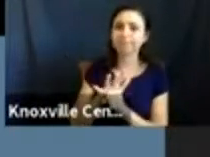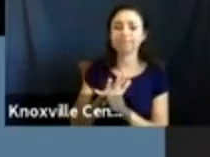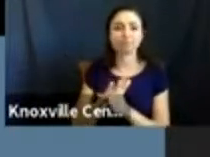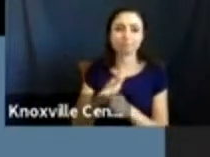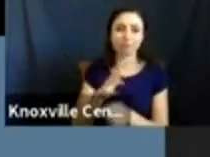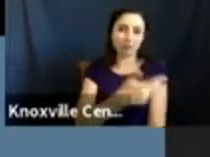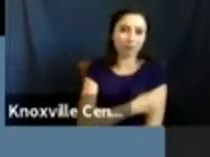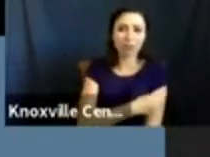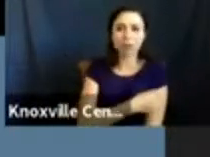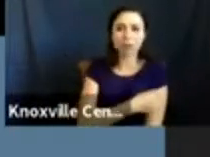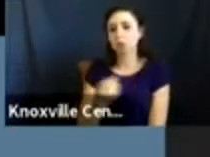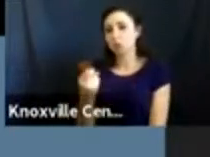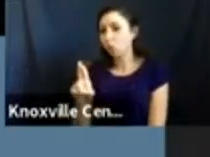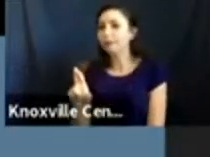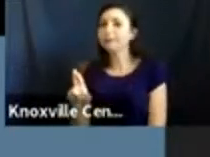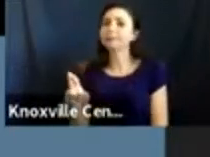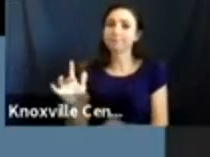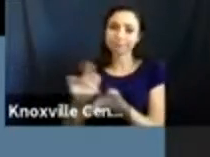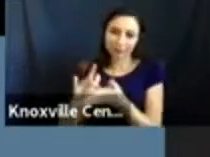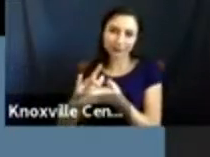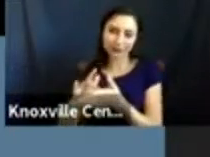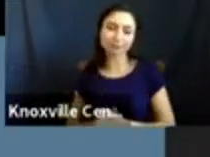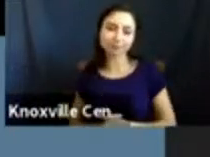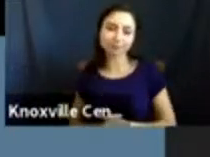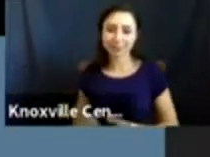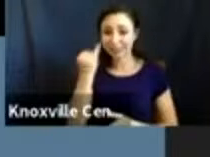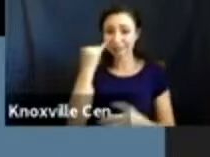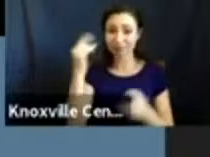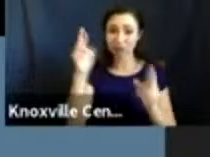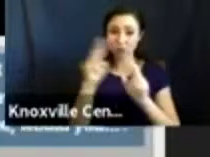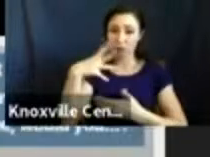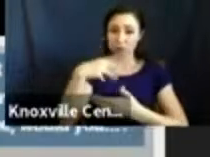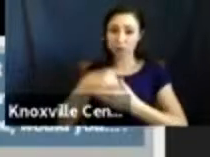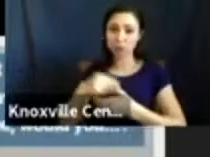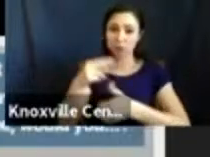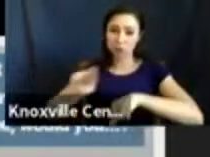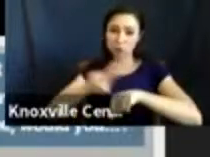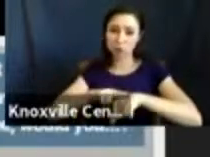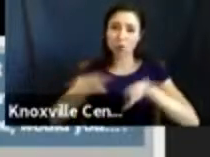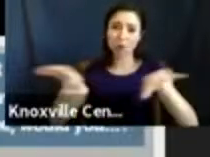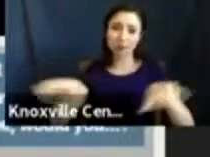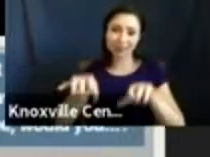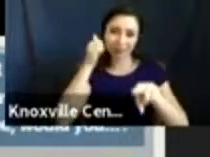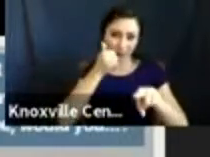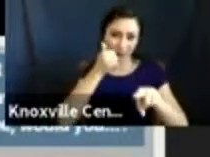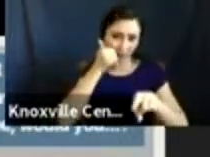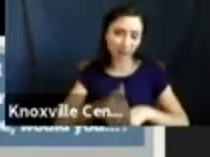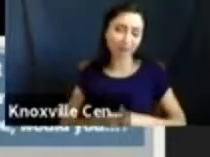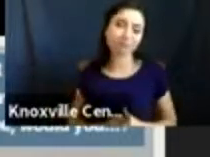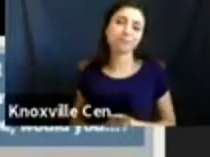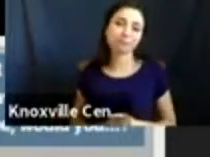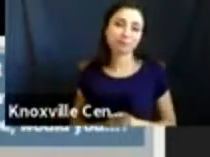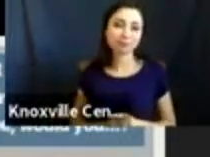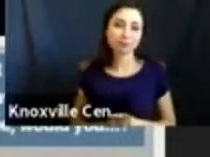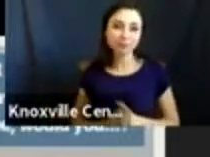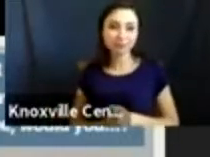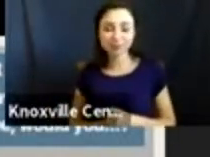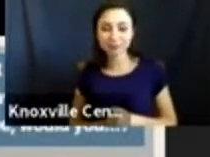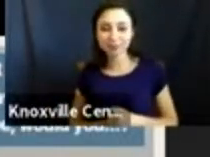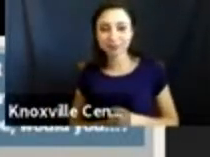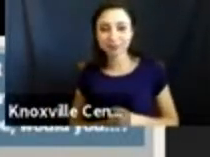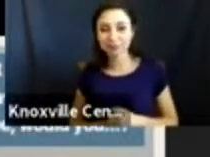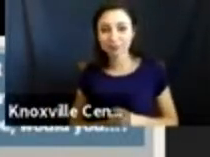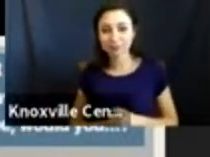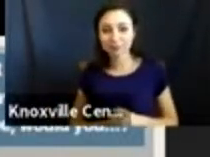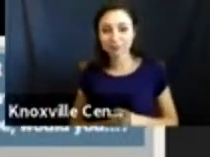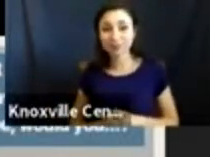treat the virus, in order to re-engage in normal activities. So in terms of whether or